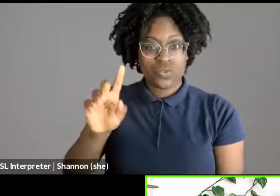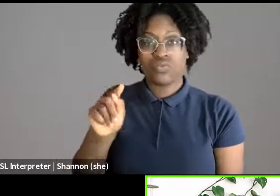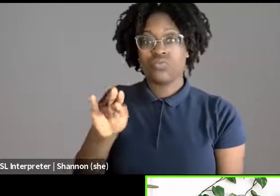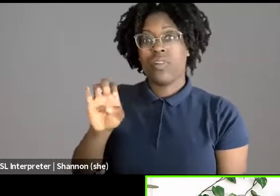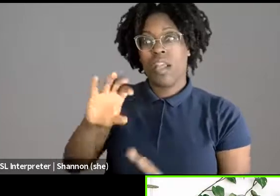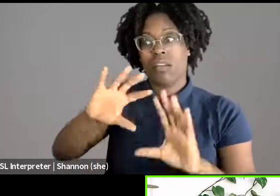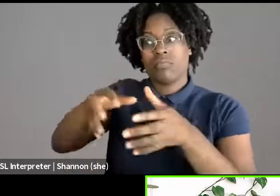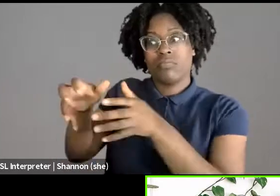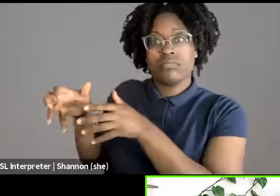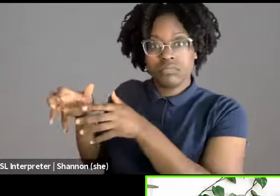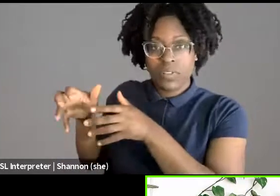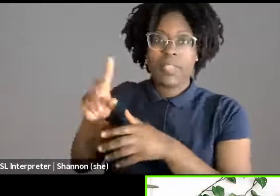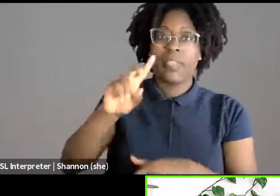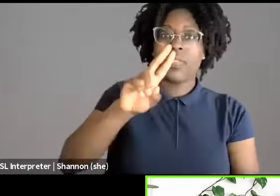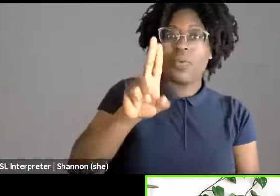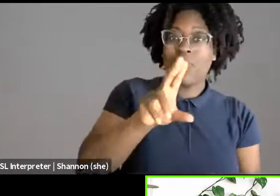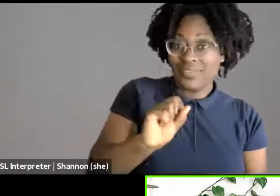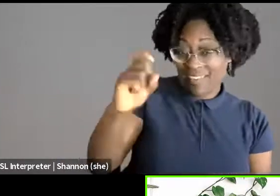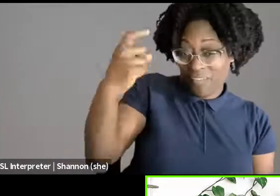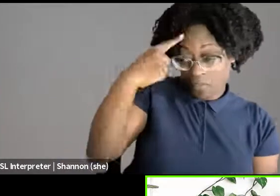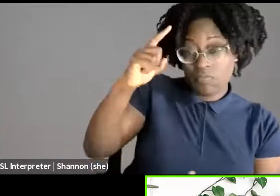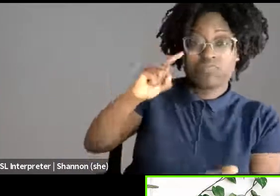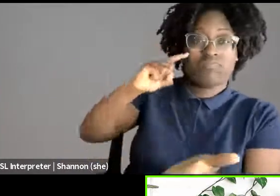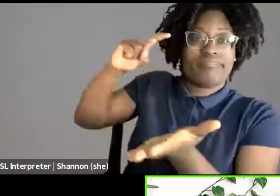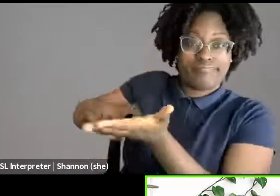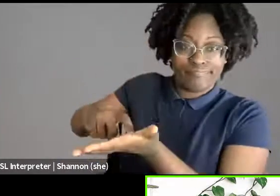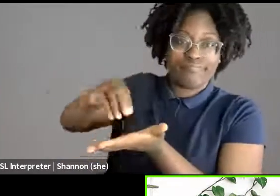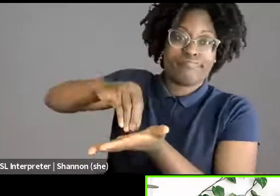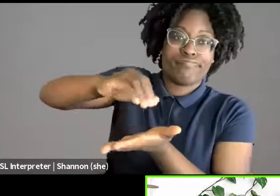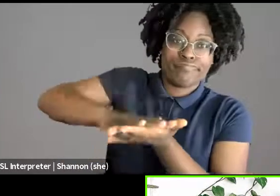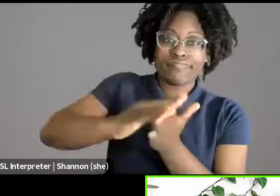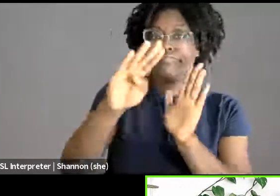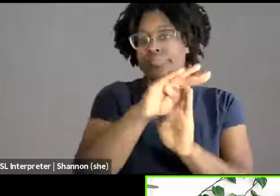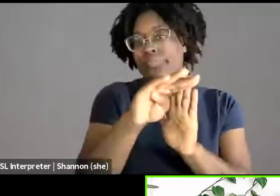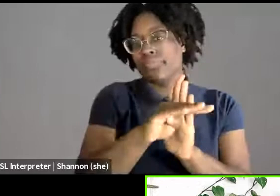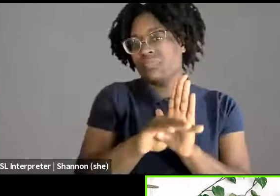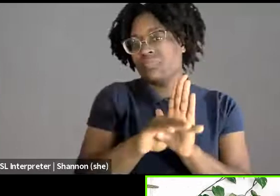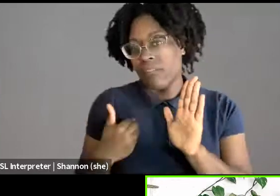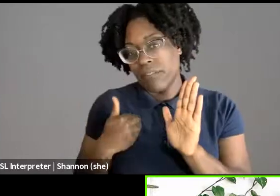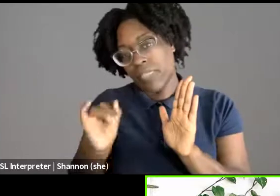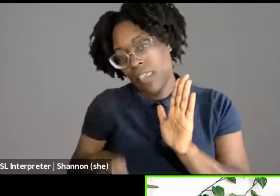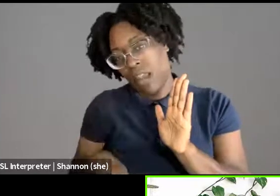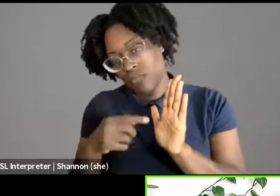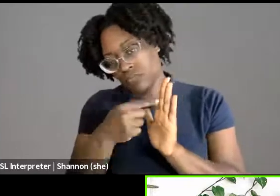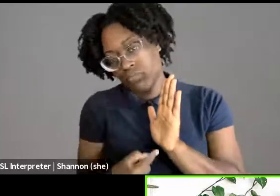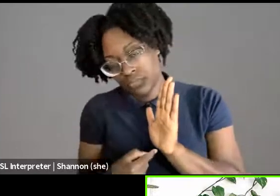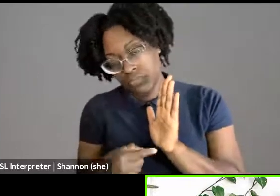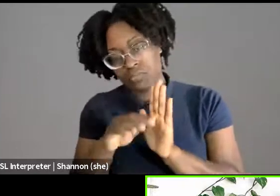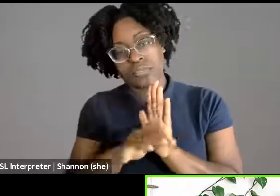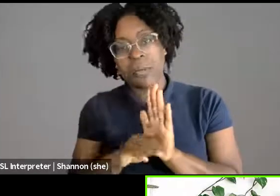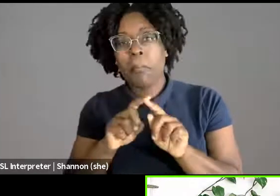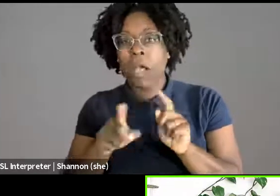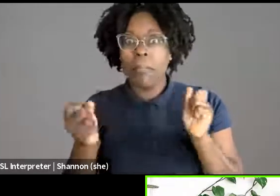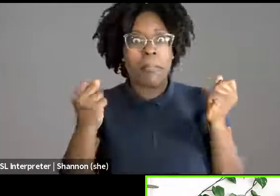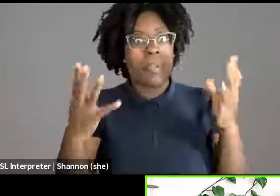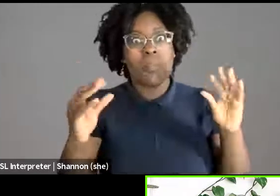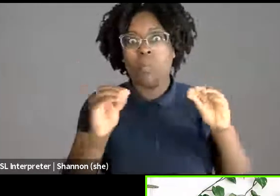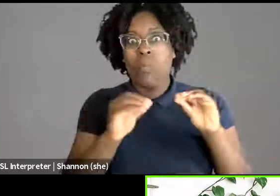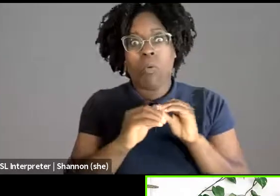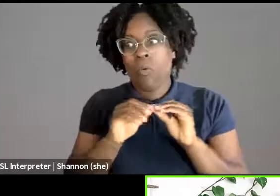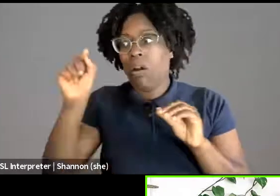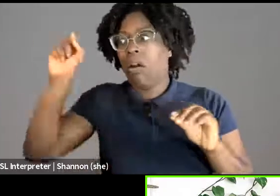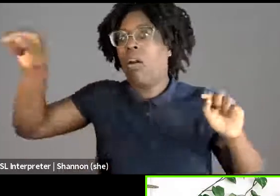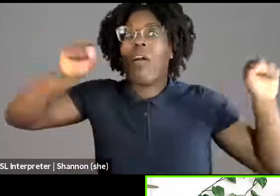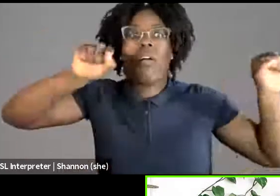population. So each of those tribes having their own populations, their own language, history,